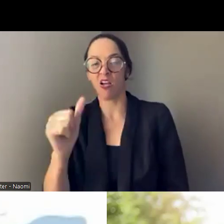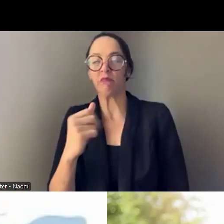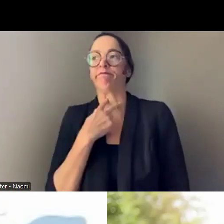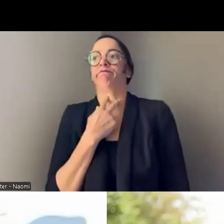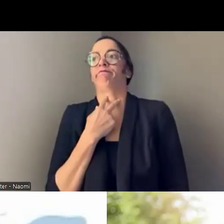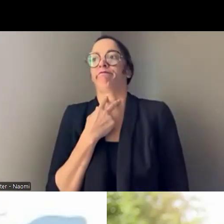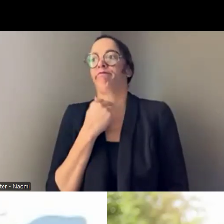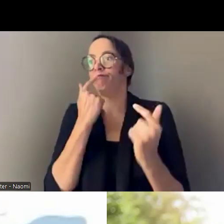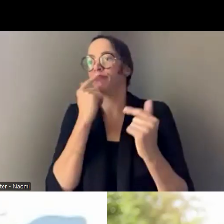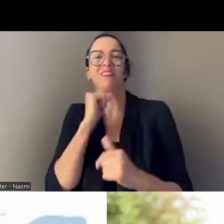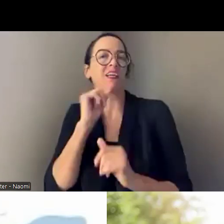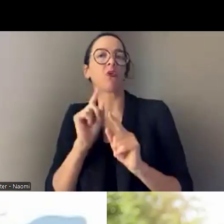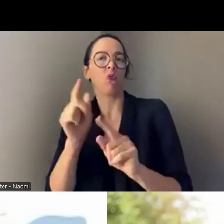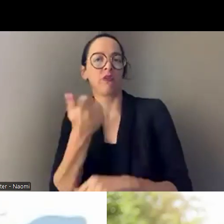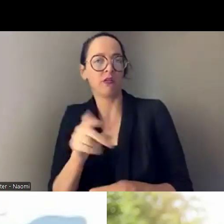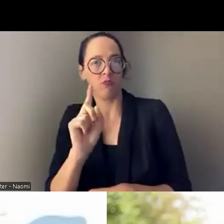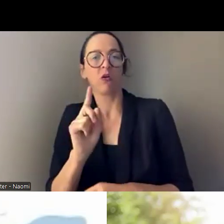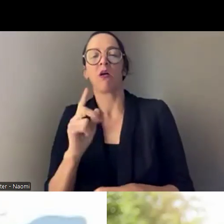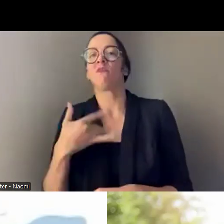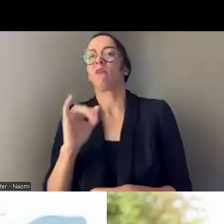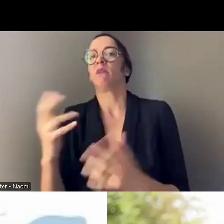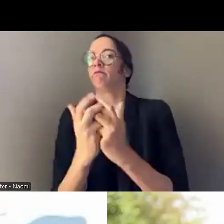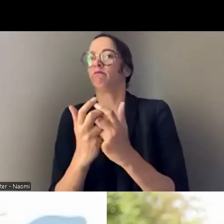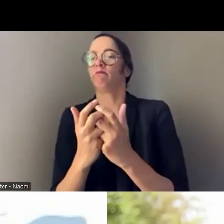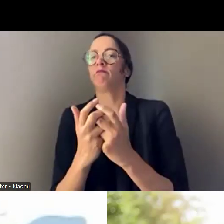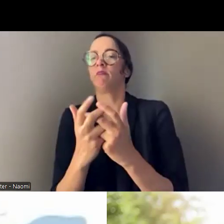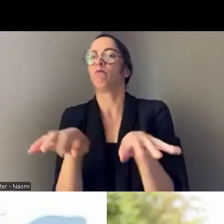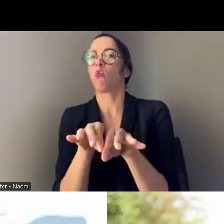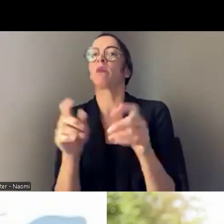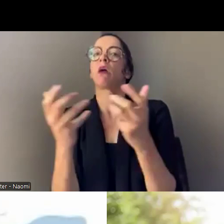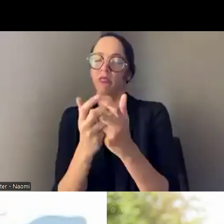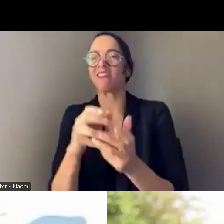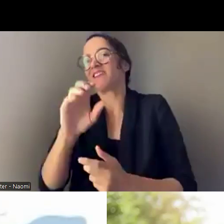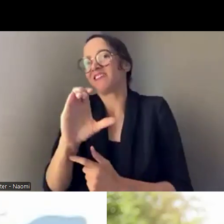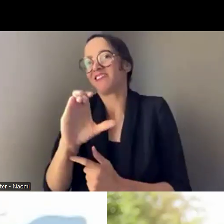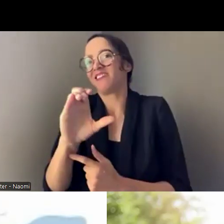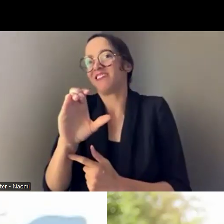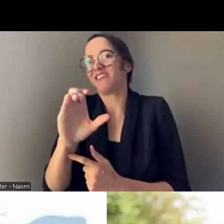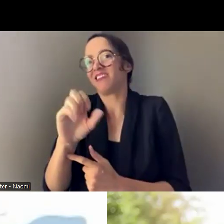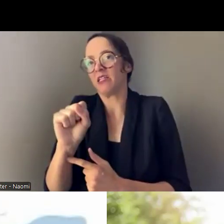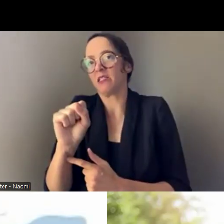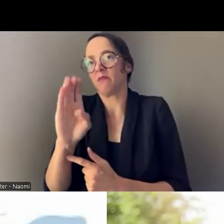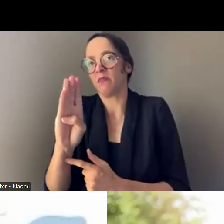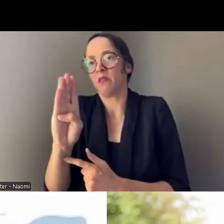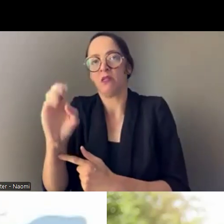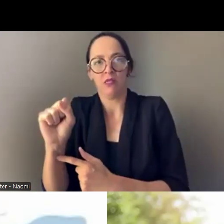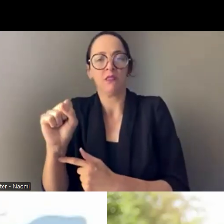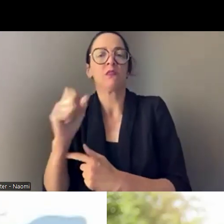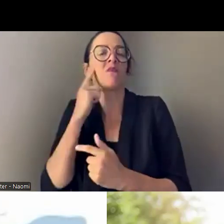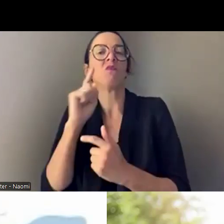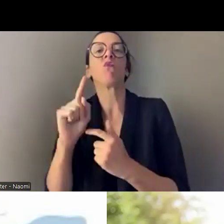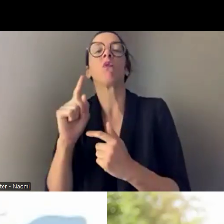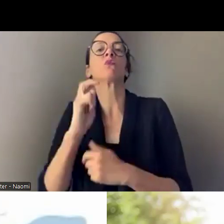with a combination with HCBS for transportation opportunities or the options, like you say, the funding,